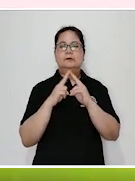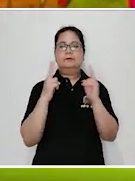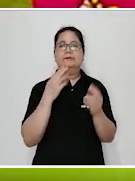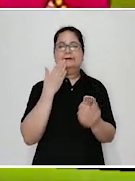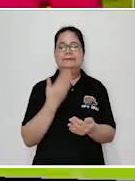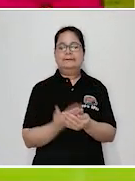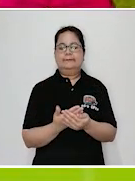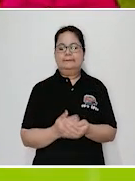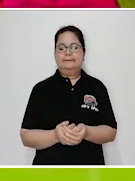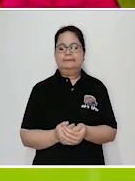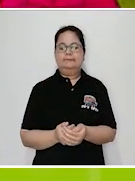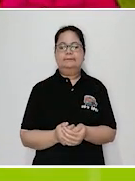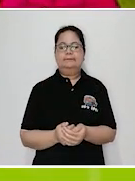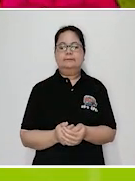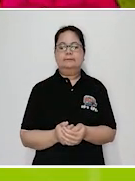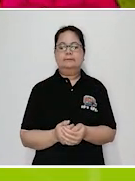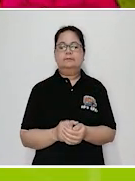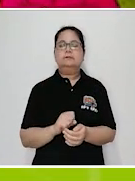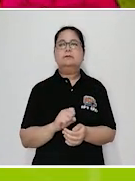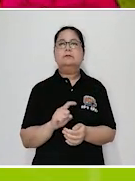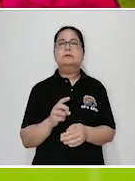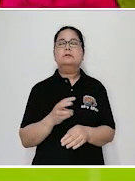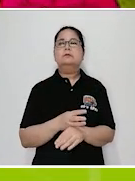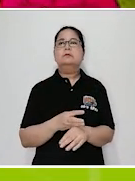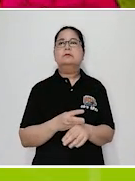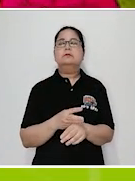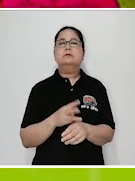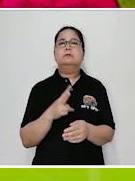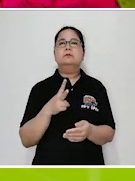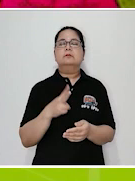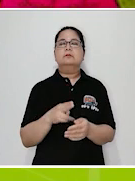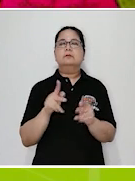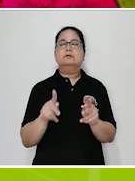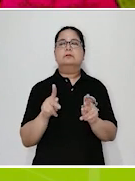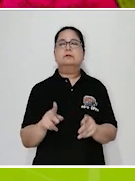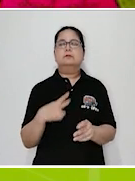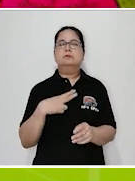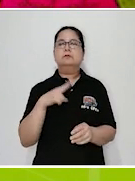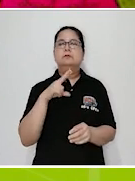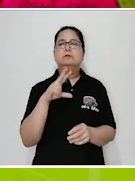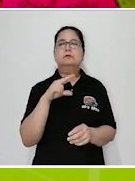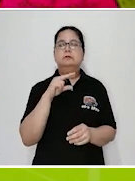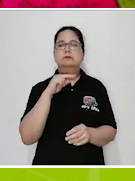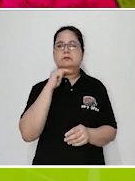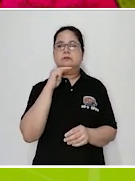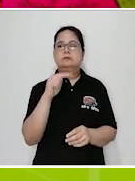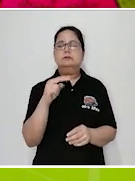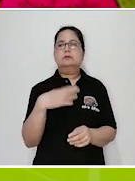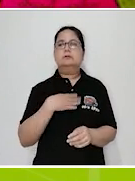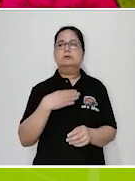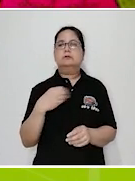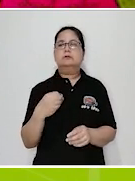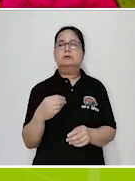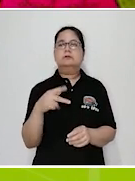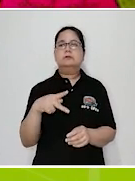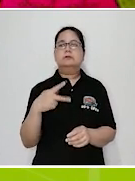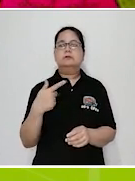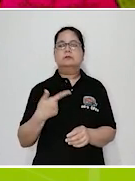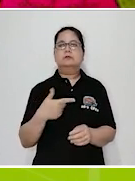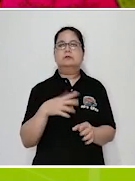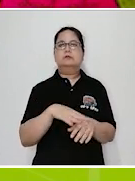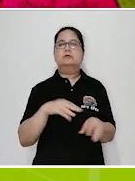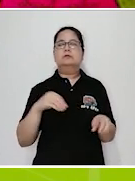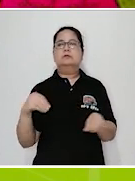Very good! The bamboo cutter did not want Kaguya Hime to leave. He